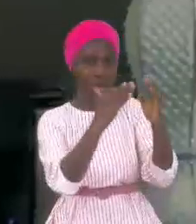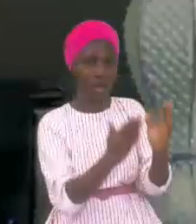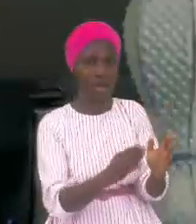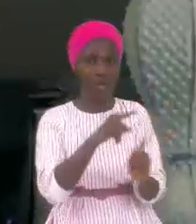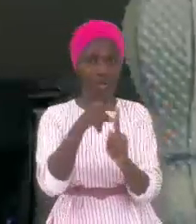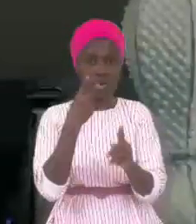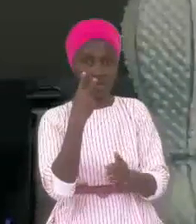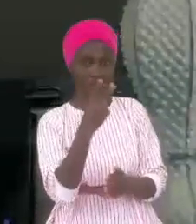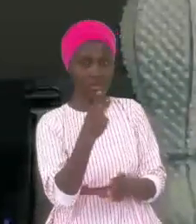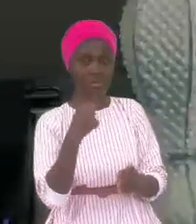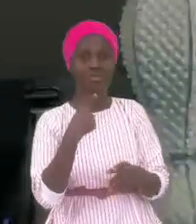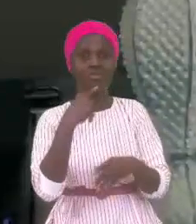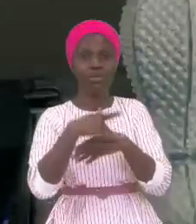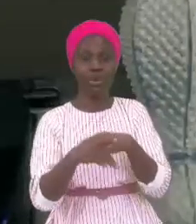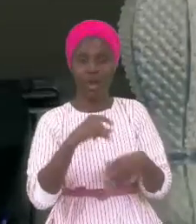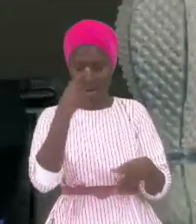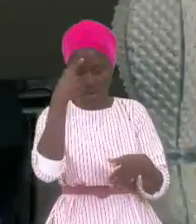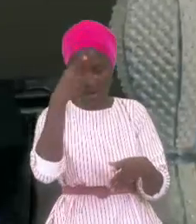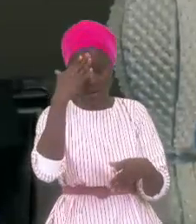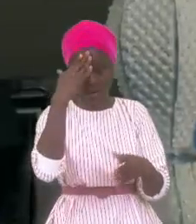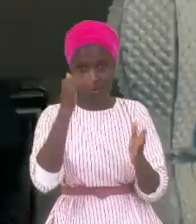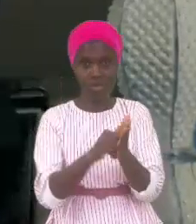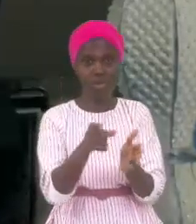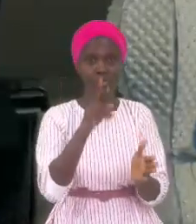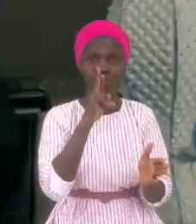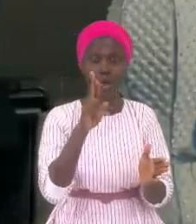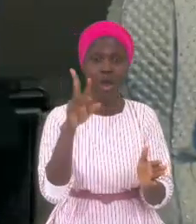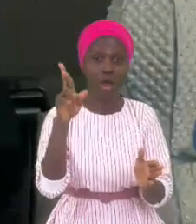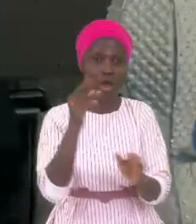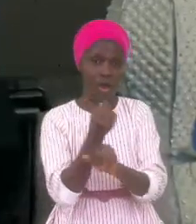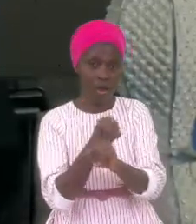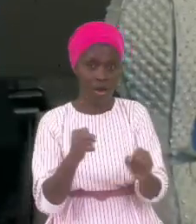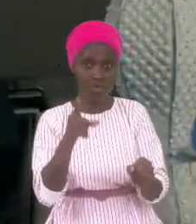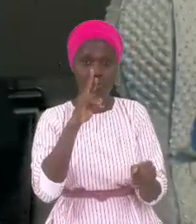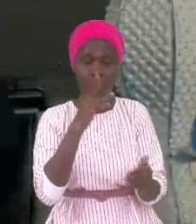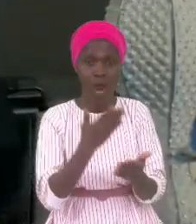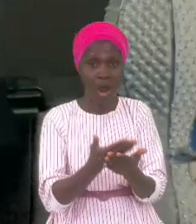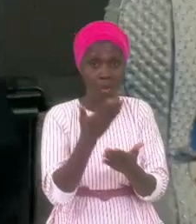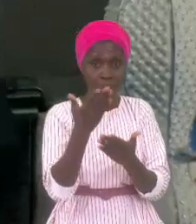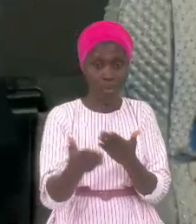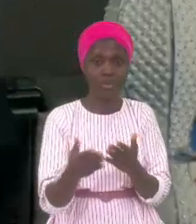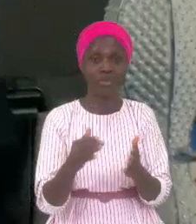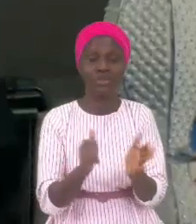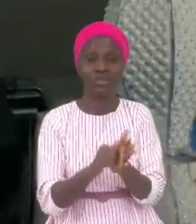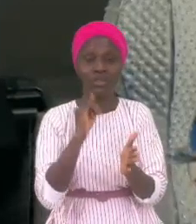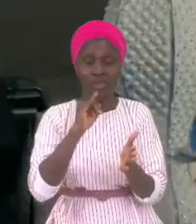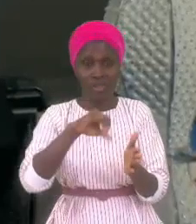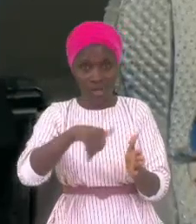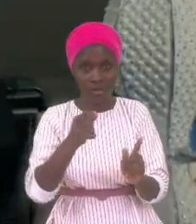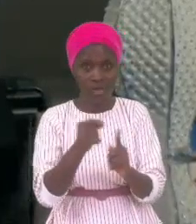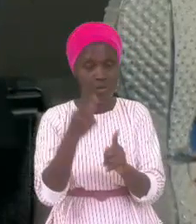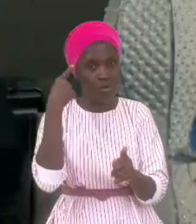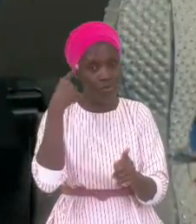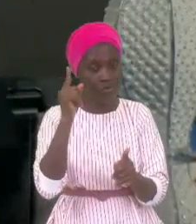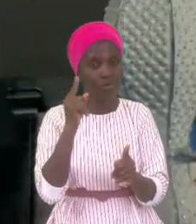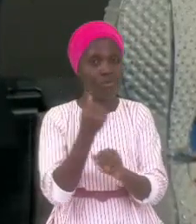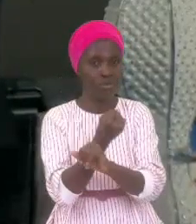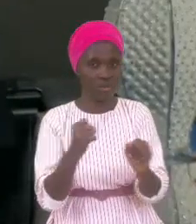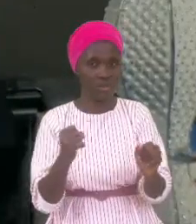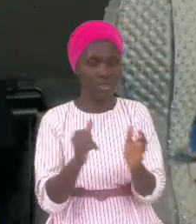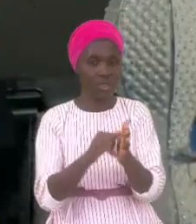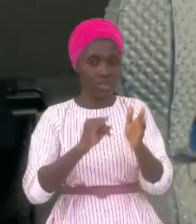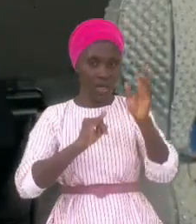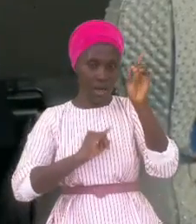I know that's another word for purchase. I know you are purchased. That's another word for saved. I've saved you by the blood of the Lamb.